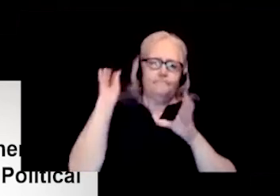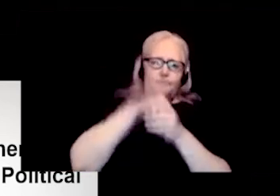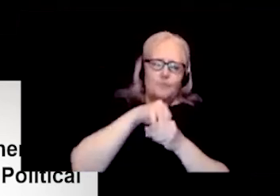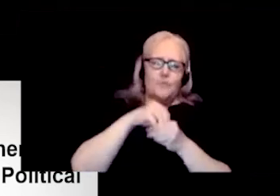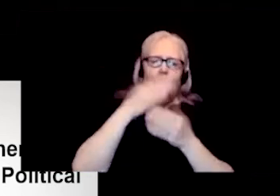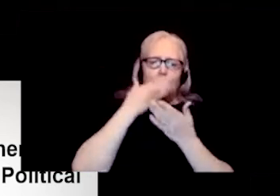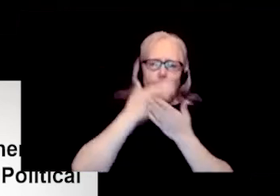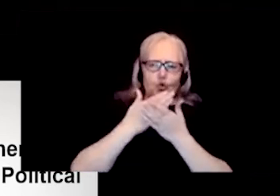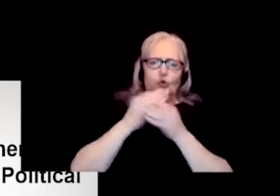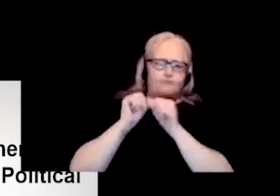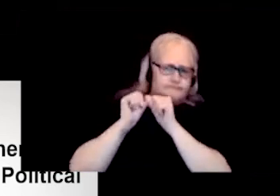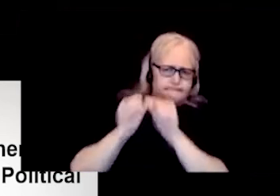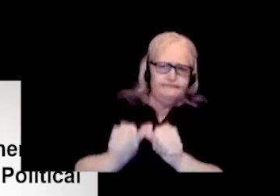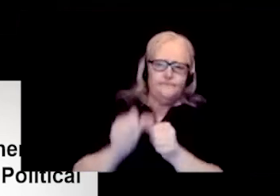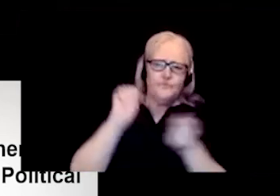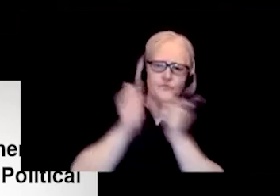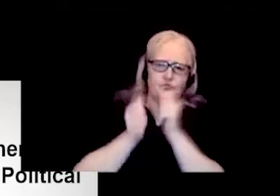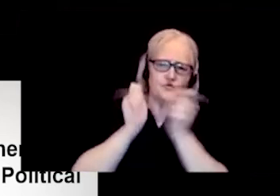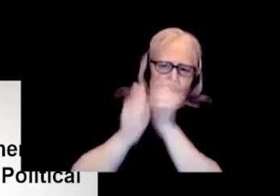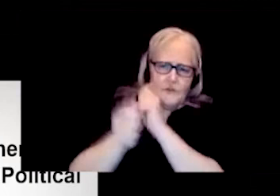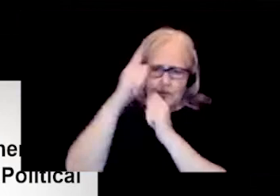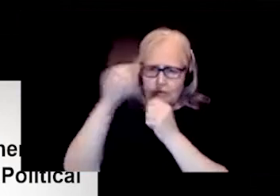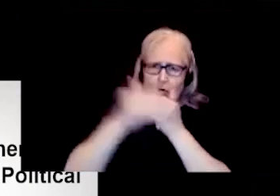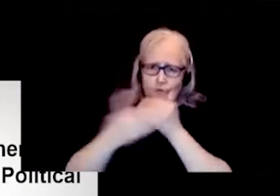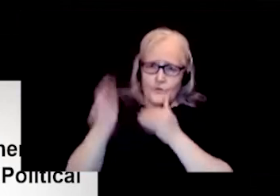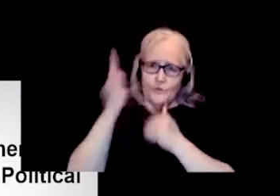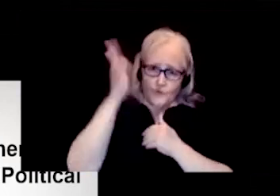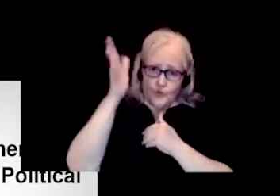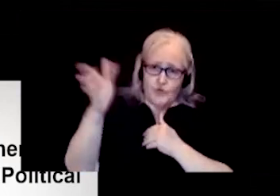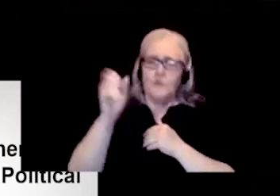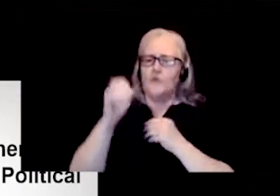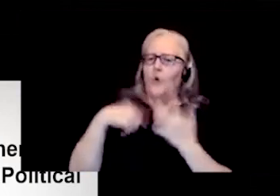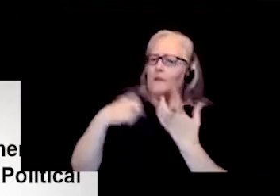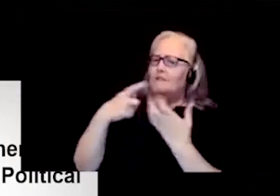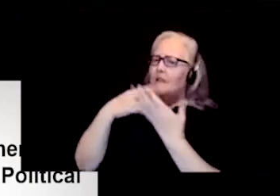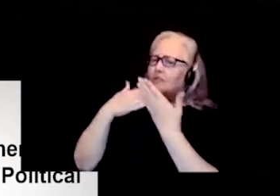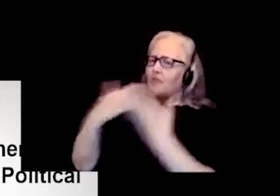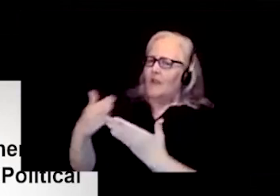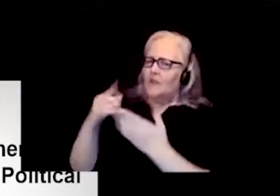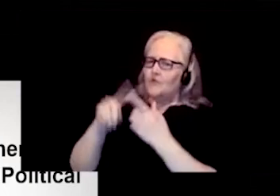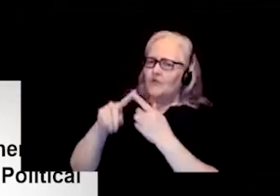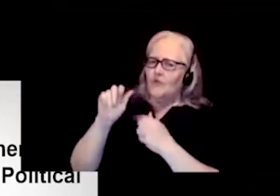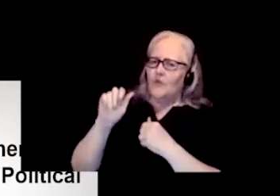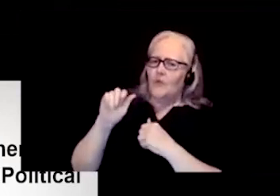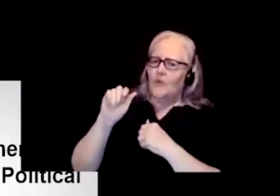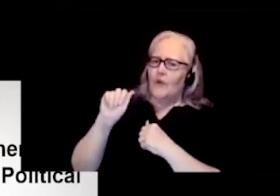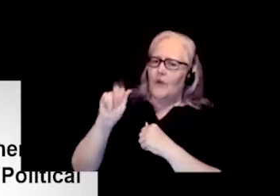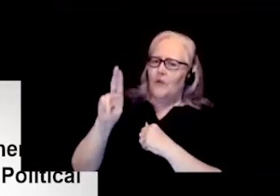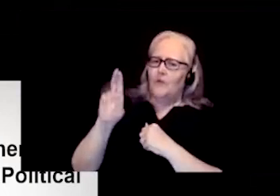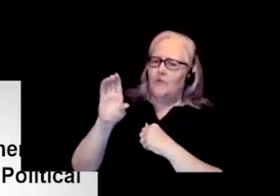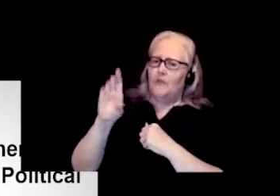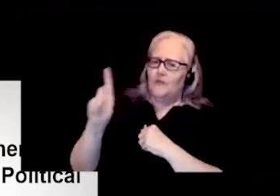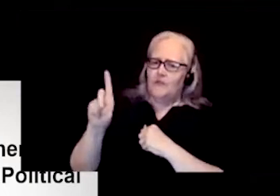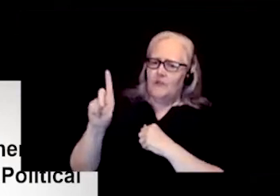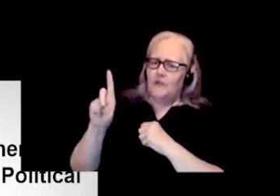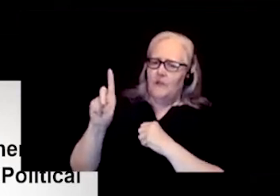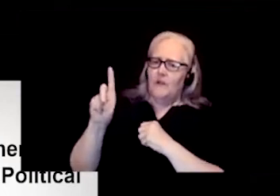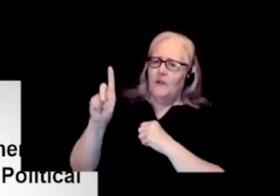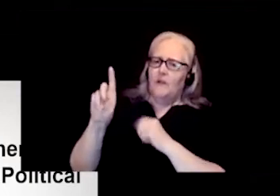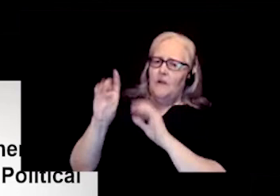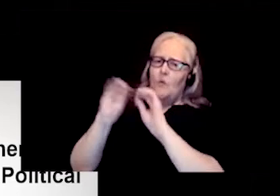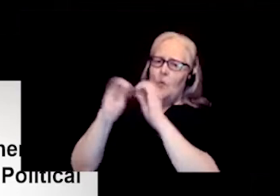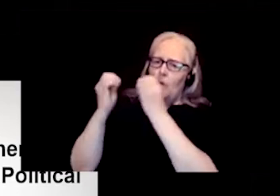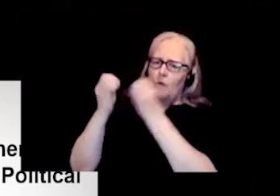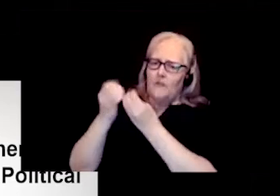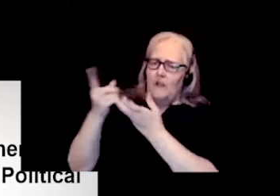as we move forward. So today I want to thank the Association of University Centers on Disabilities for the generous invitation